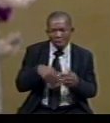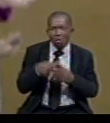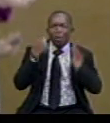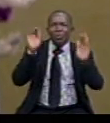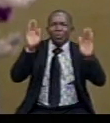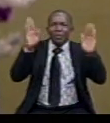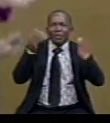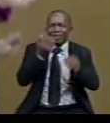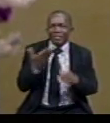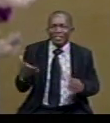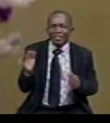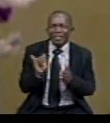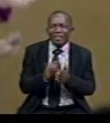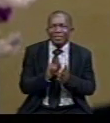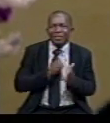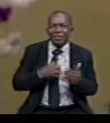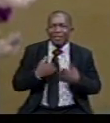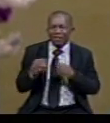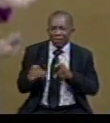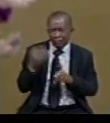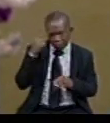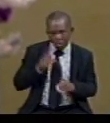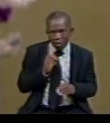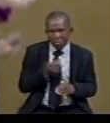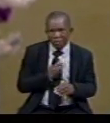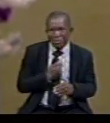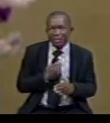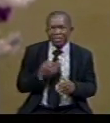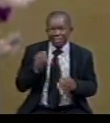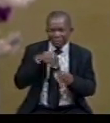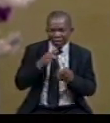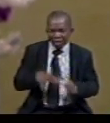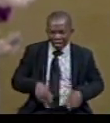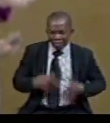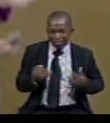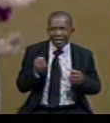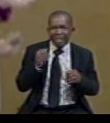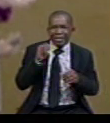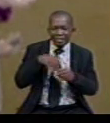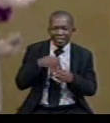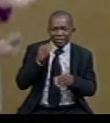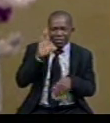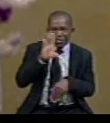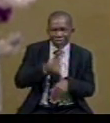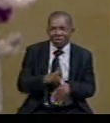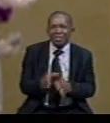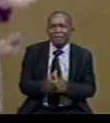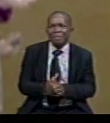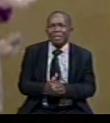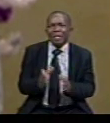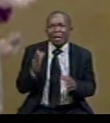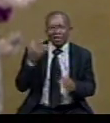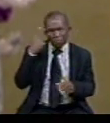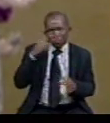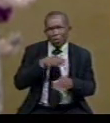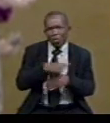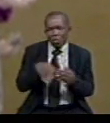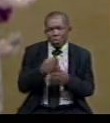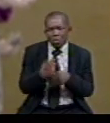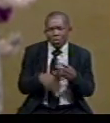our lives, for the church, for the nation, and for the world at large. Wherever you